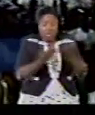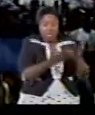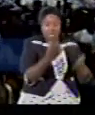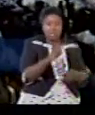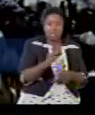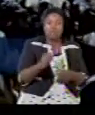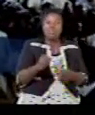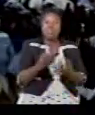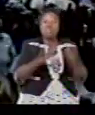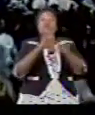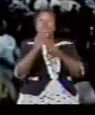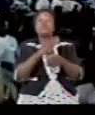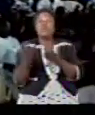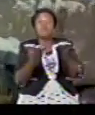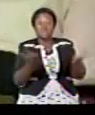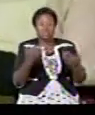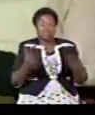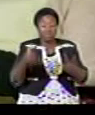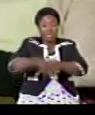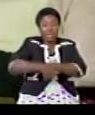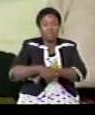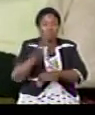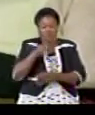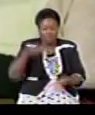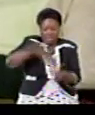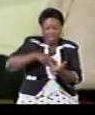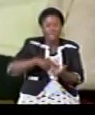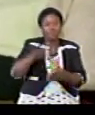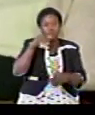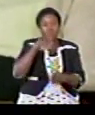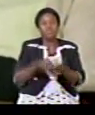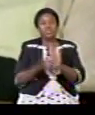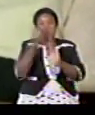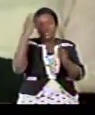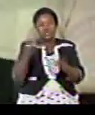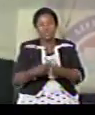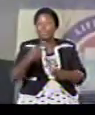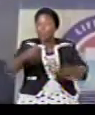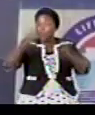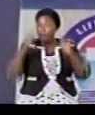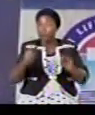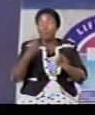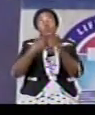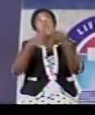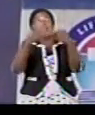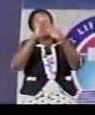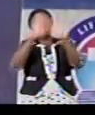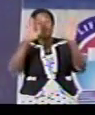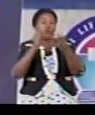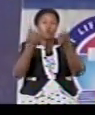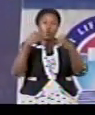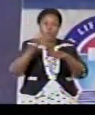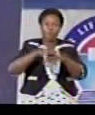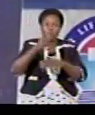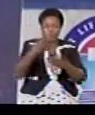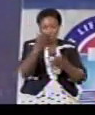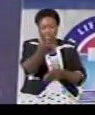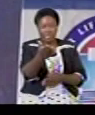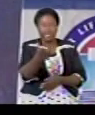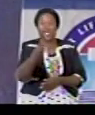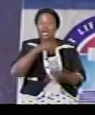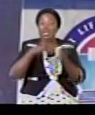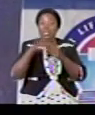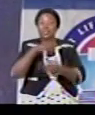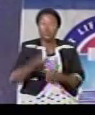tonight, you are rising up in Jesus' name. The power from on high will come upon you there. You